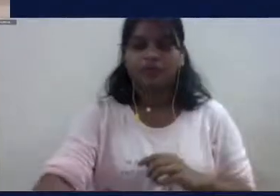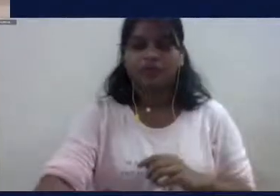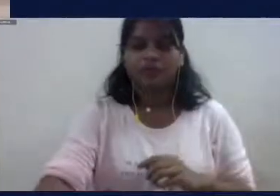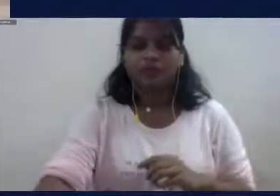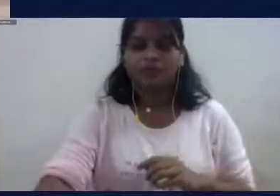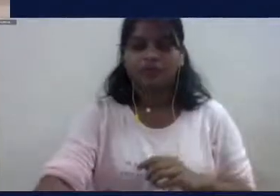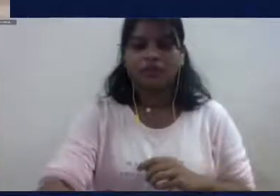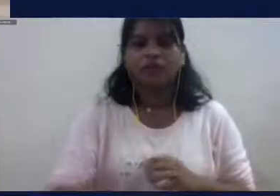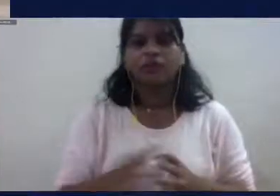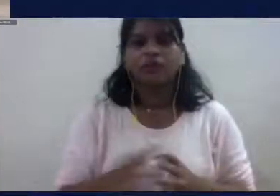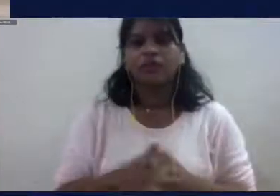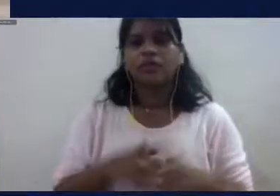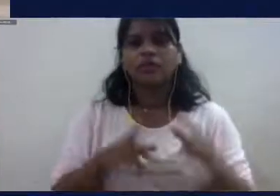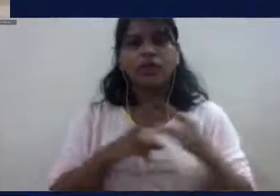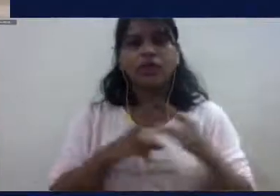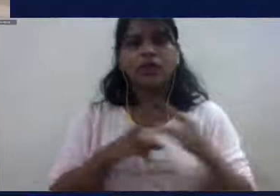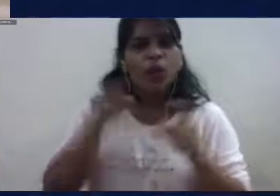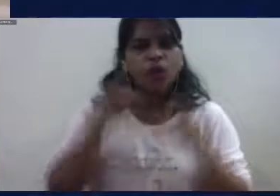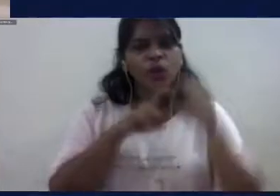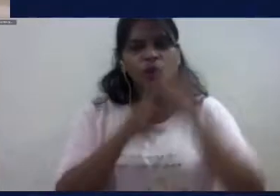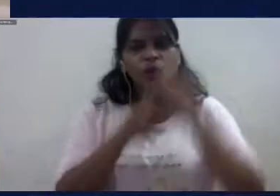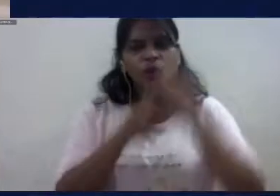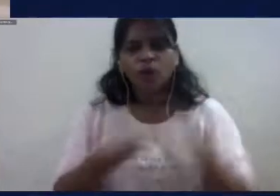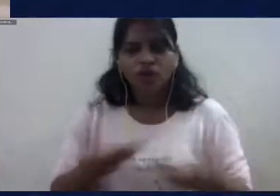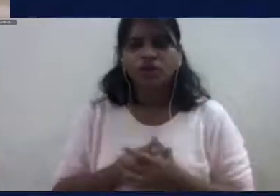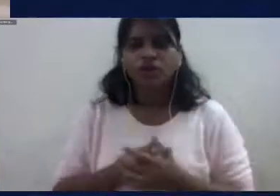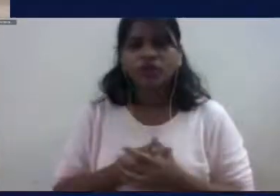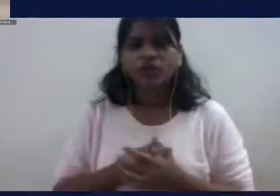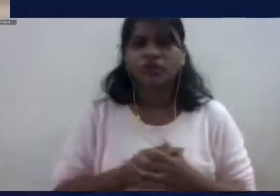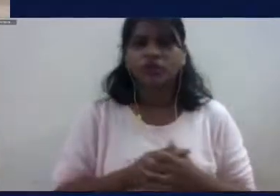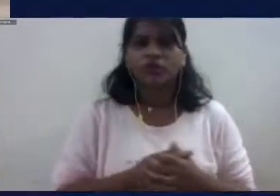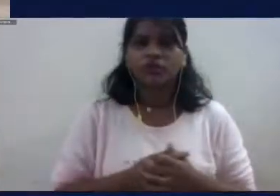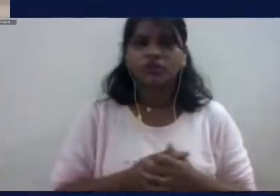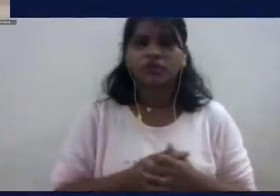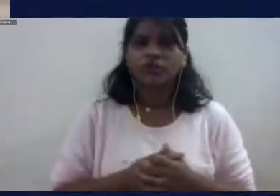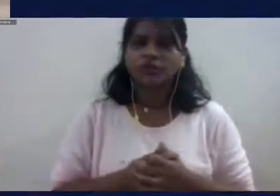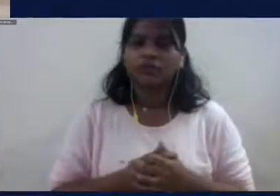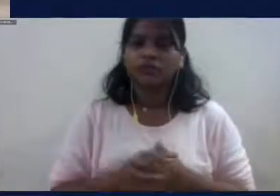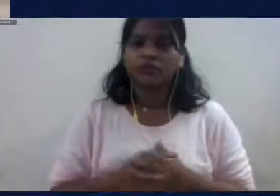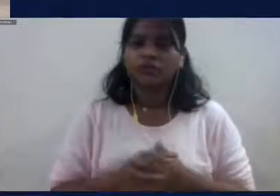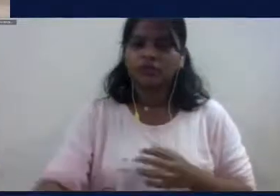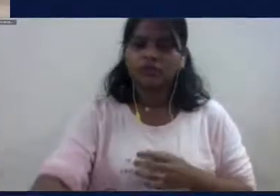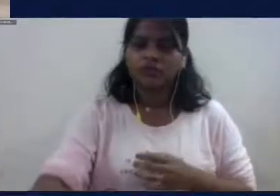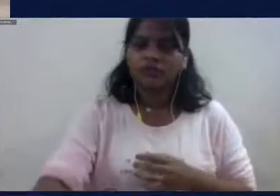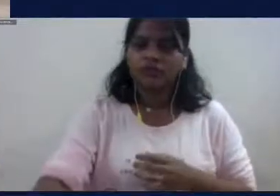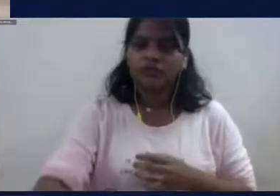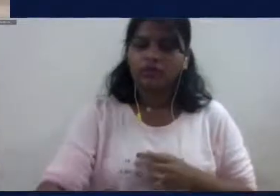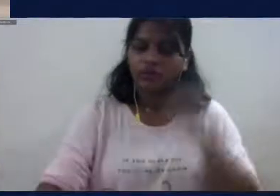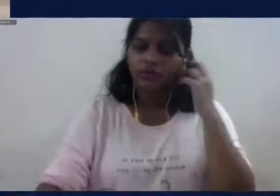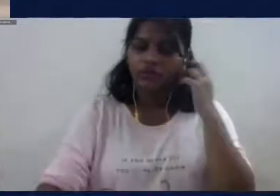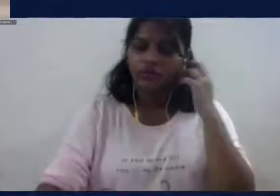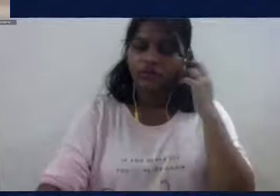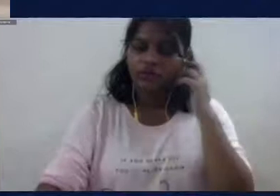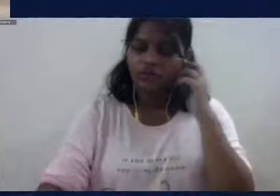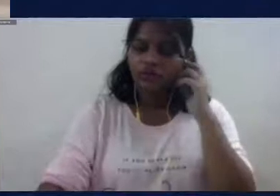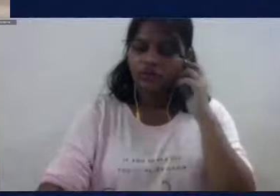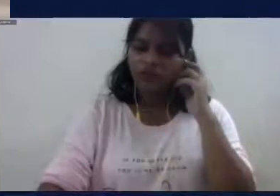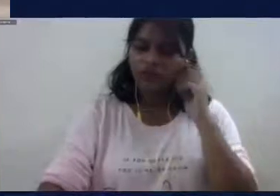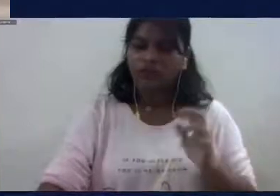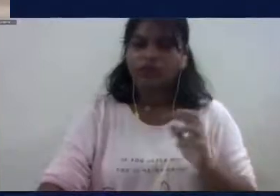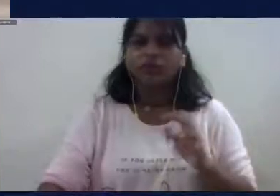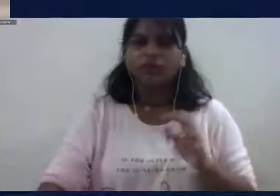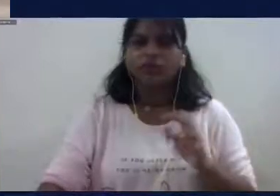The kind of question that they had was, when autonomous cars was the talking, when it was the talk of the